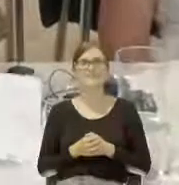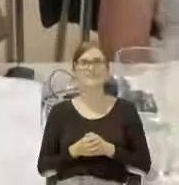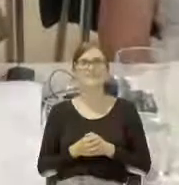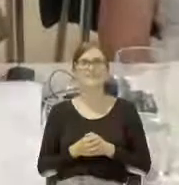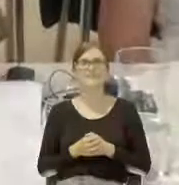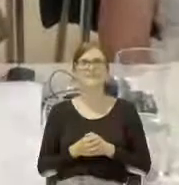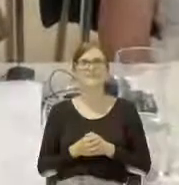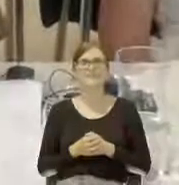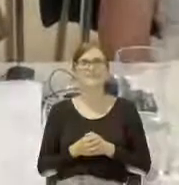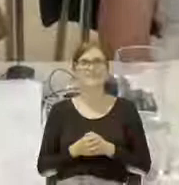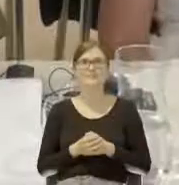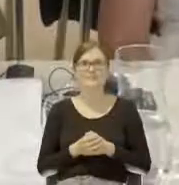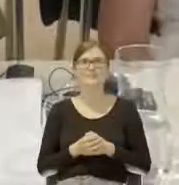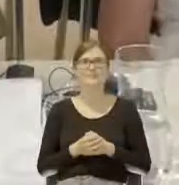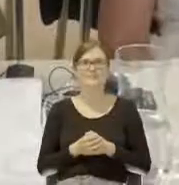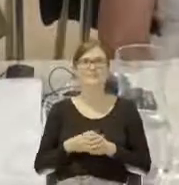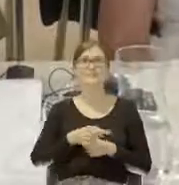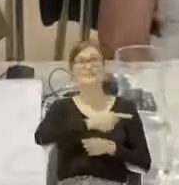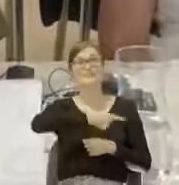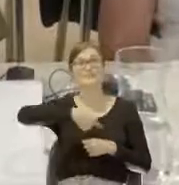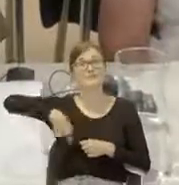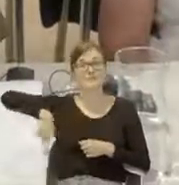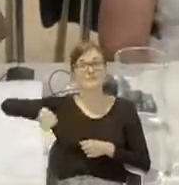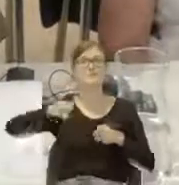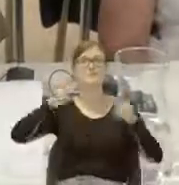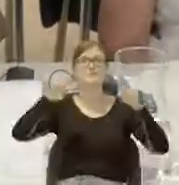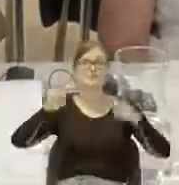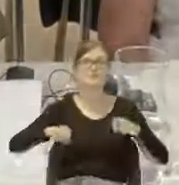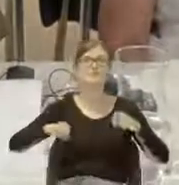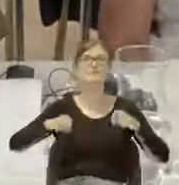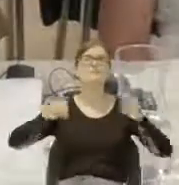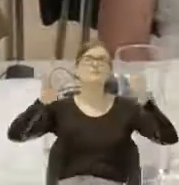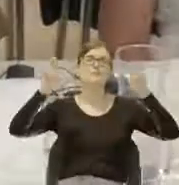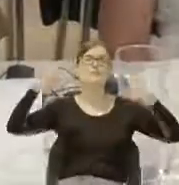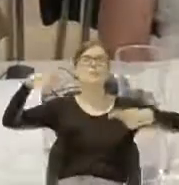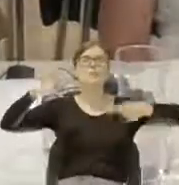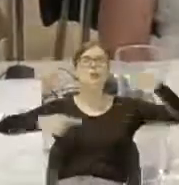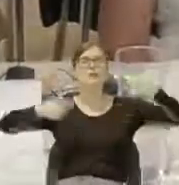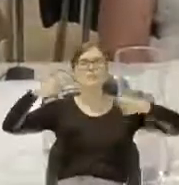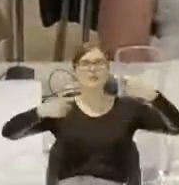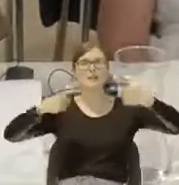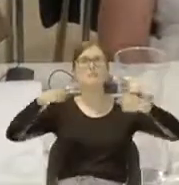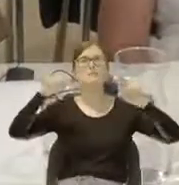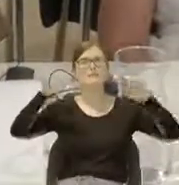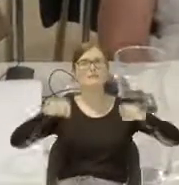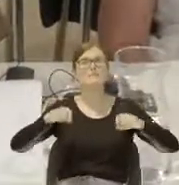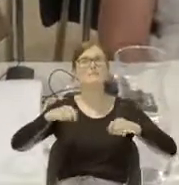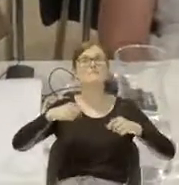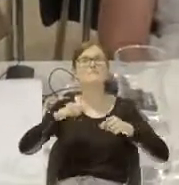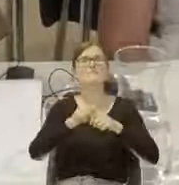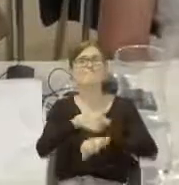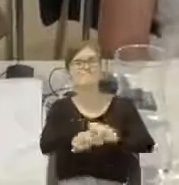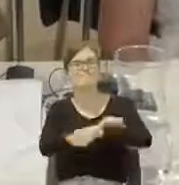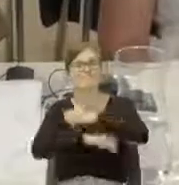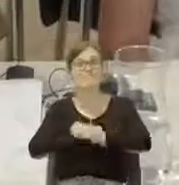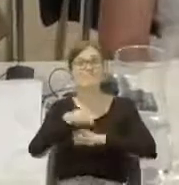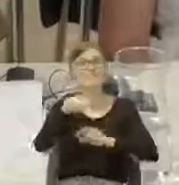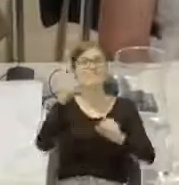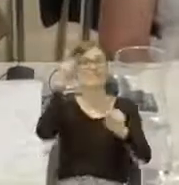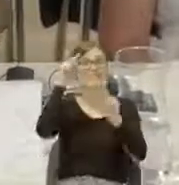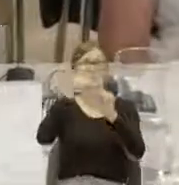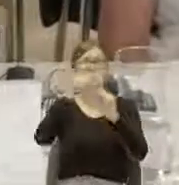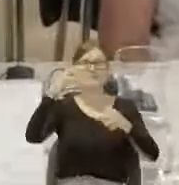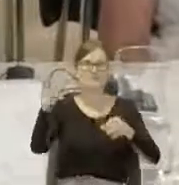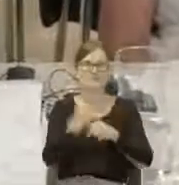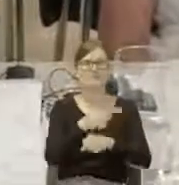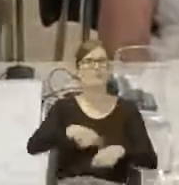So when we come together through constructive social dialogue, we can be much stronger, much more effective to